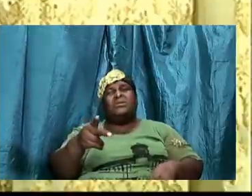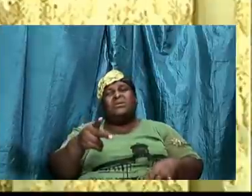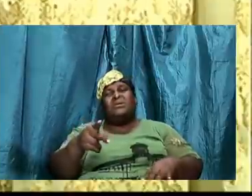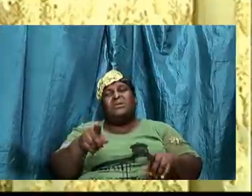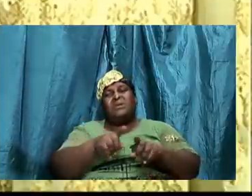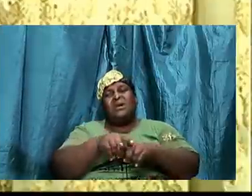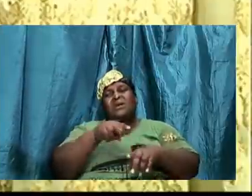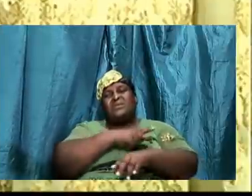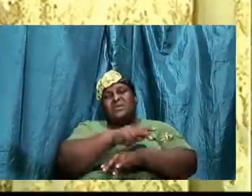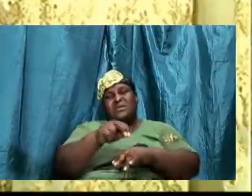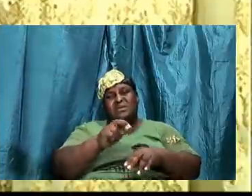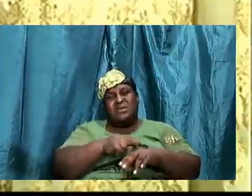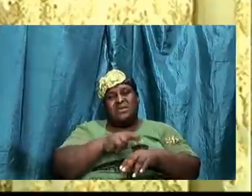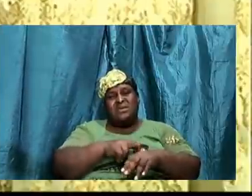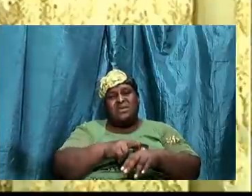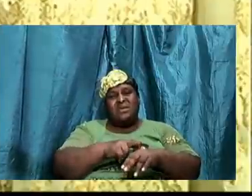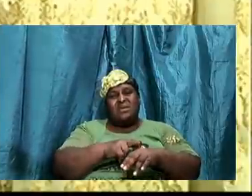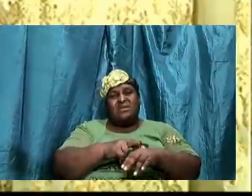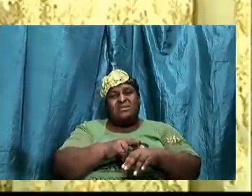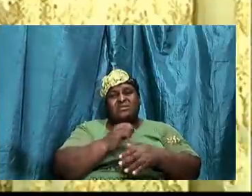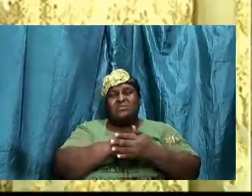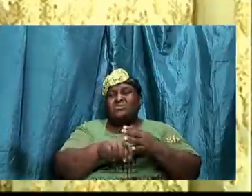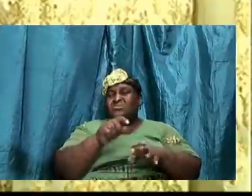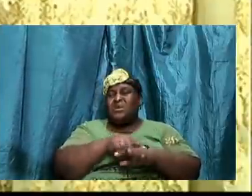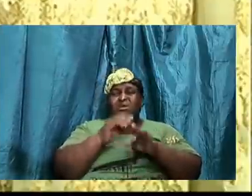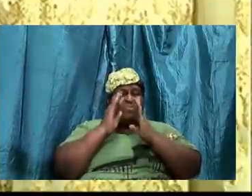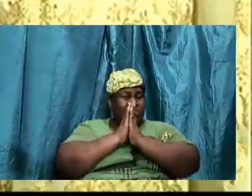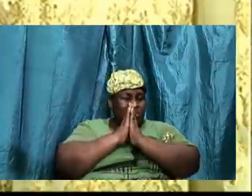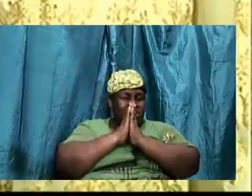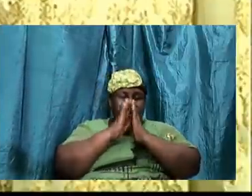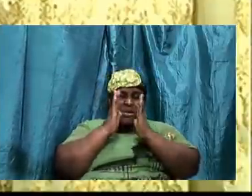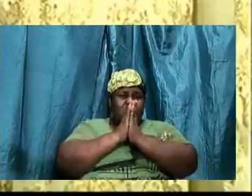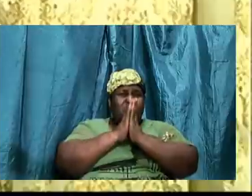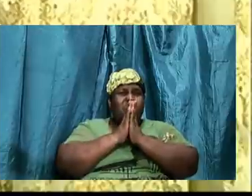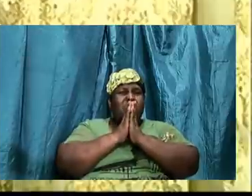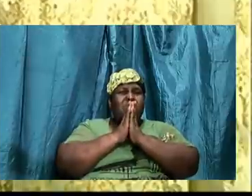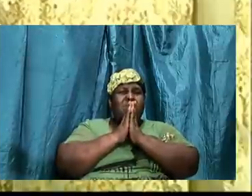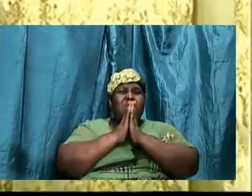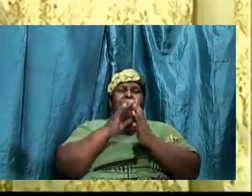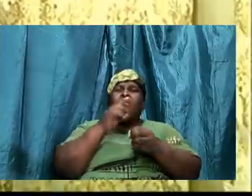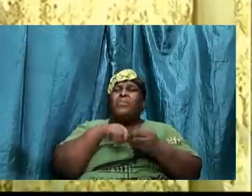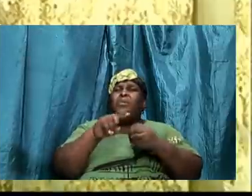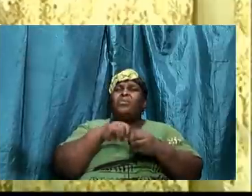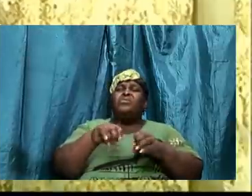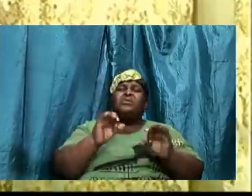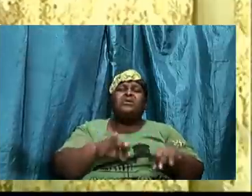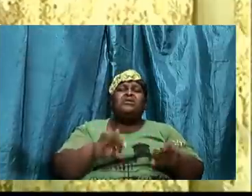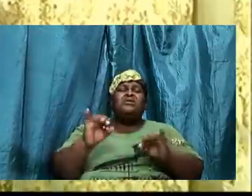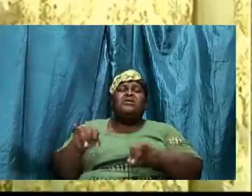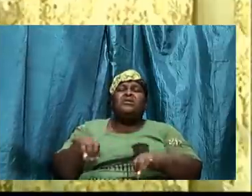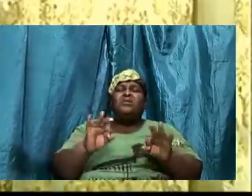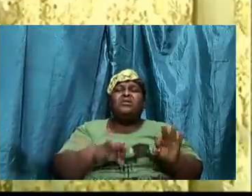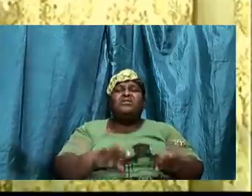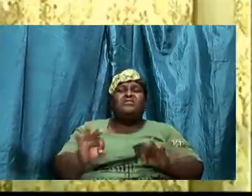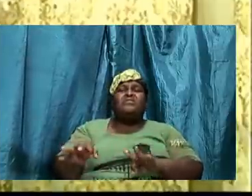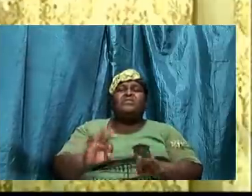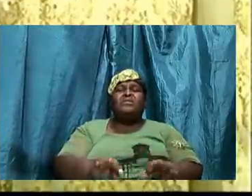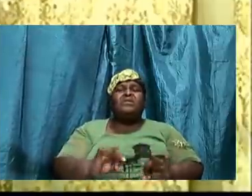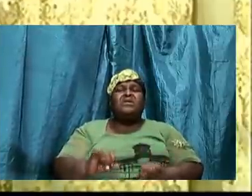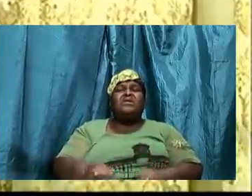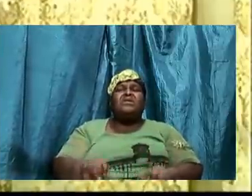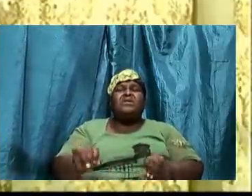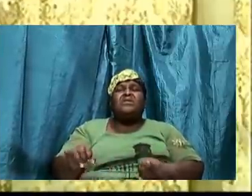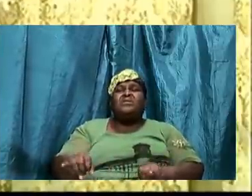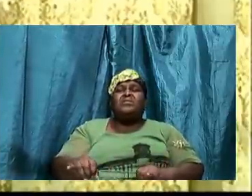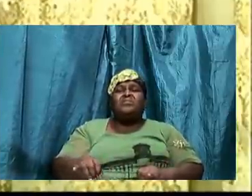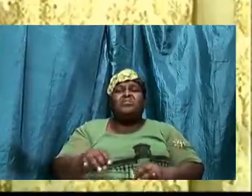about the individual, but not recognizing that the Bible is telling us that the real enemy is not